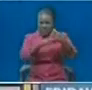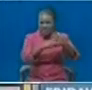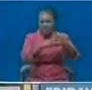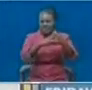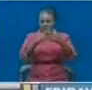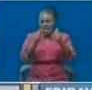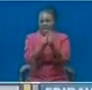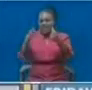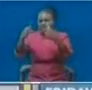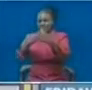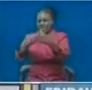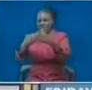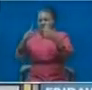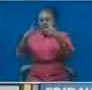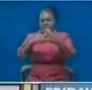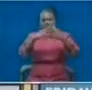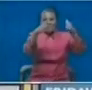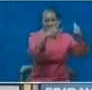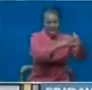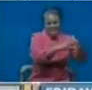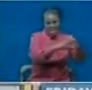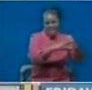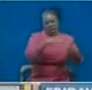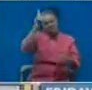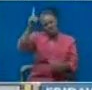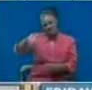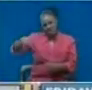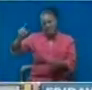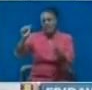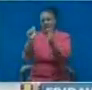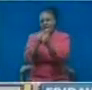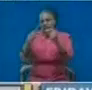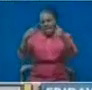1889. Never. Yeah, you're a liar. It's correct. But is it?